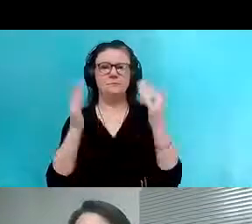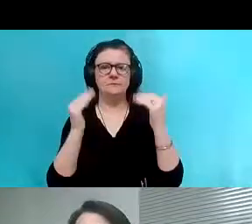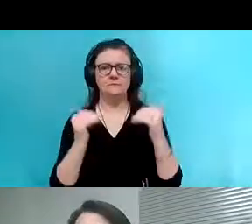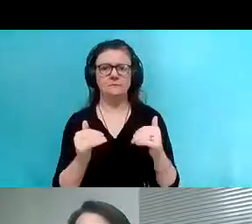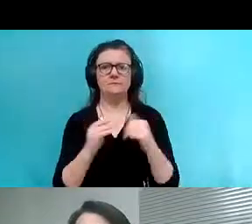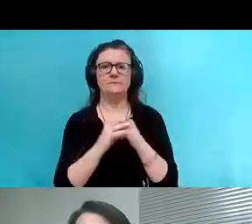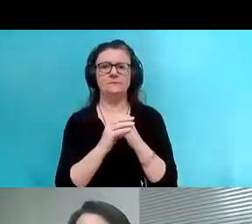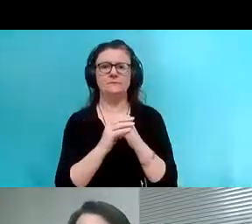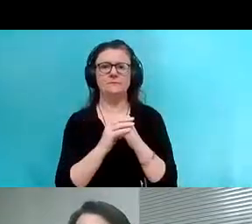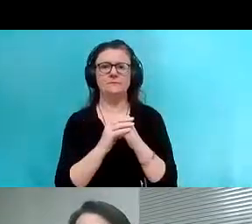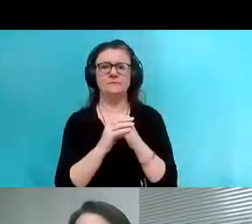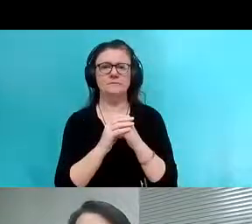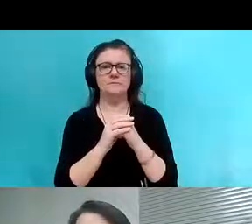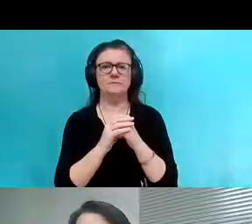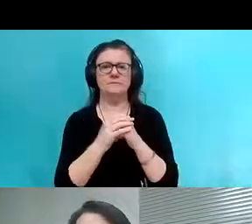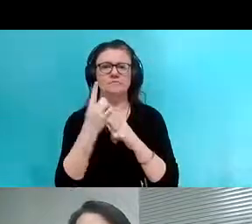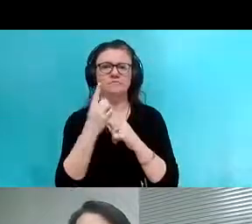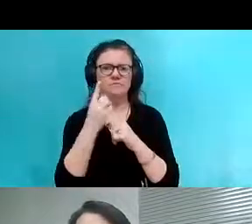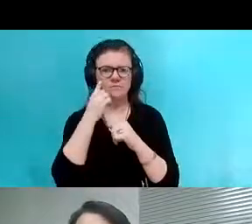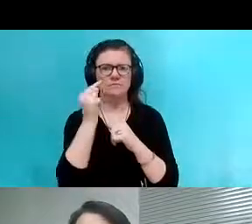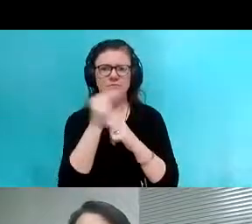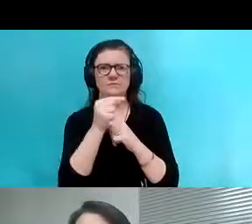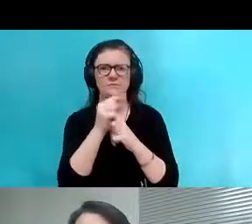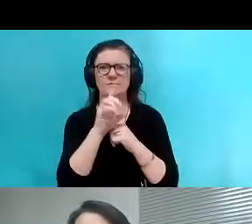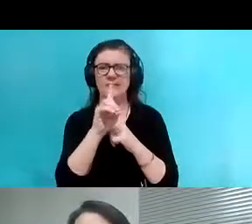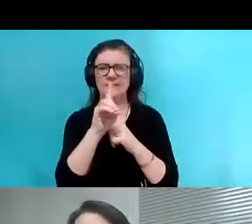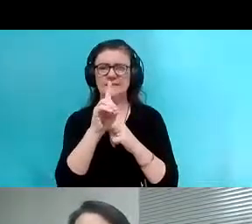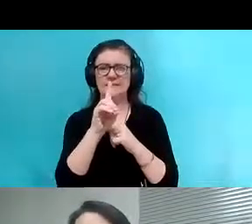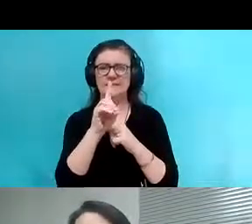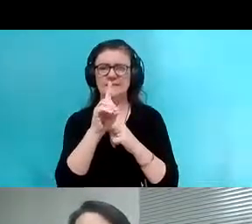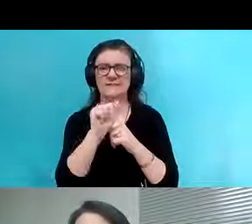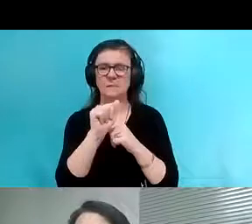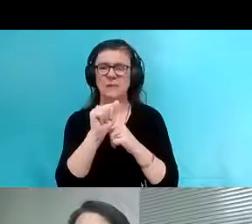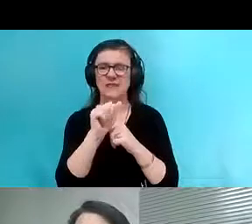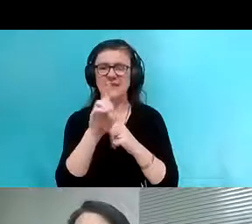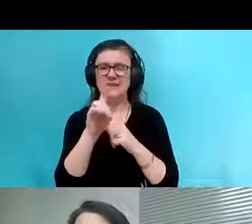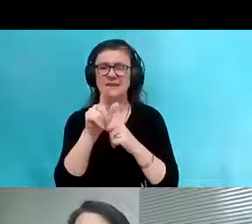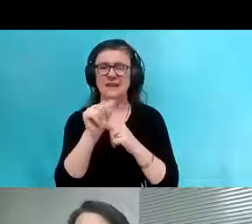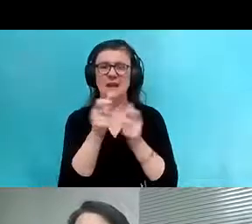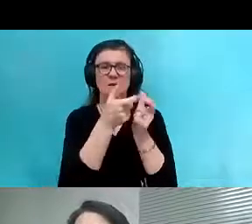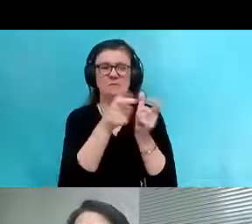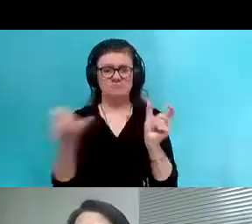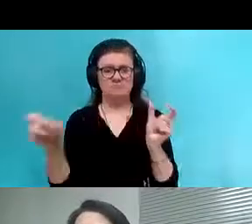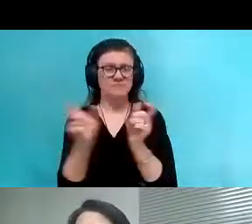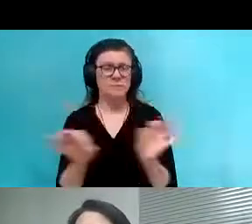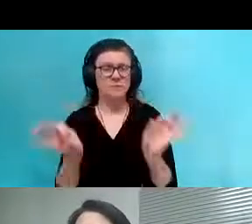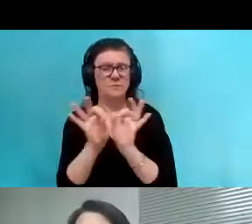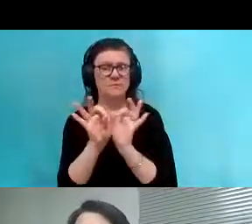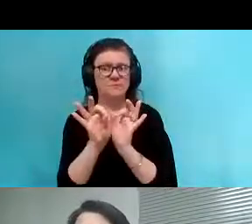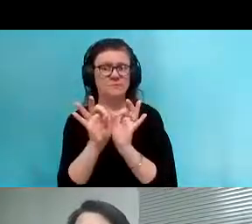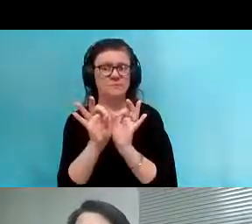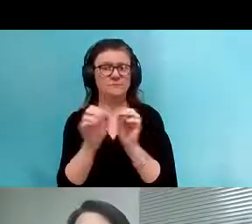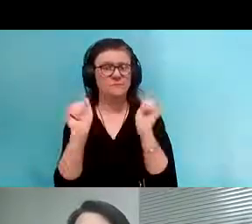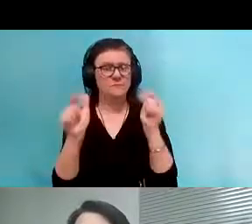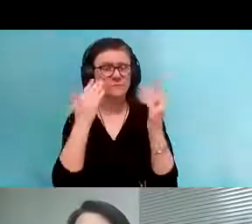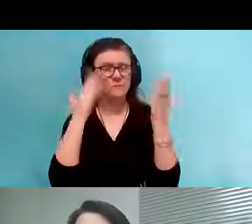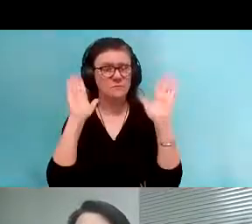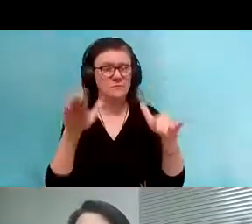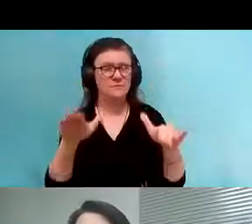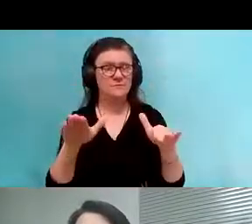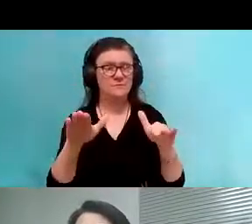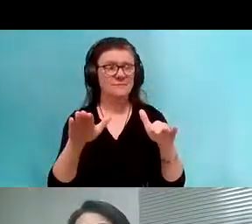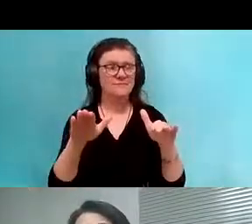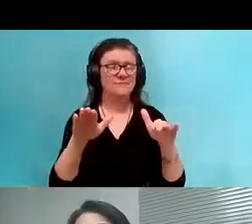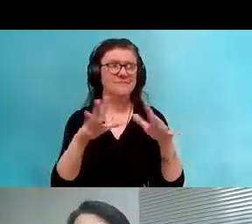Sightsavers think that disability data disaggregation is important in eye health programming. We all know that there is a lack of accurate